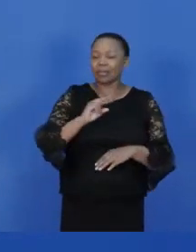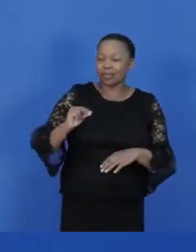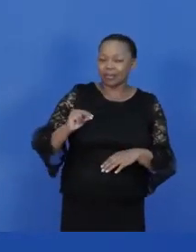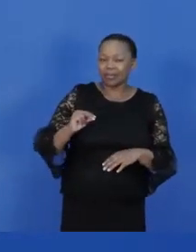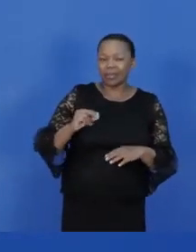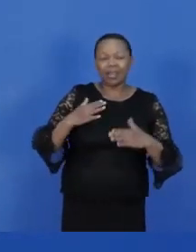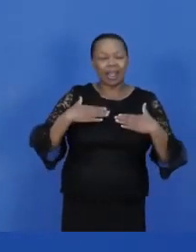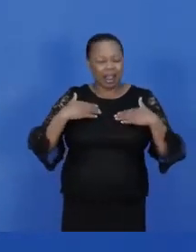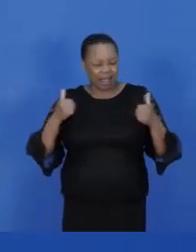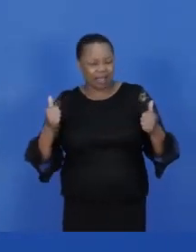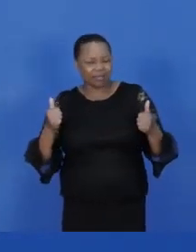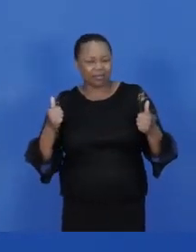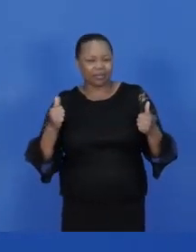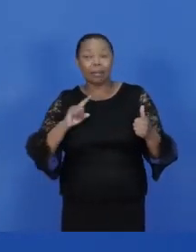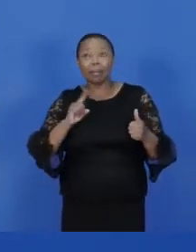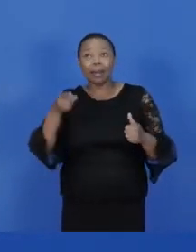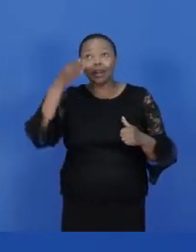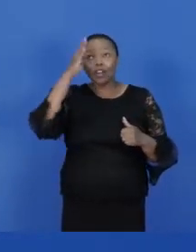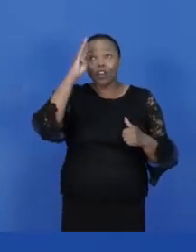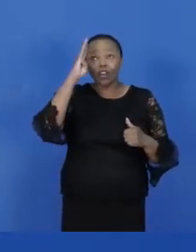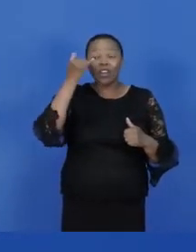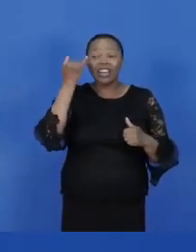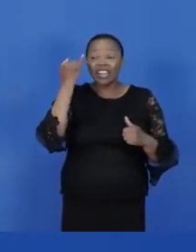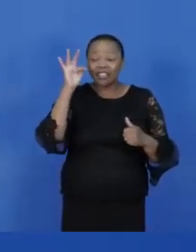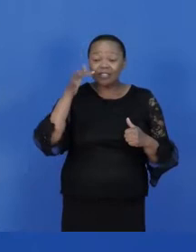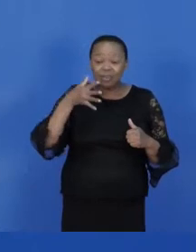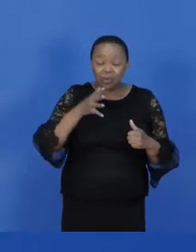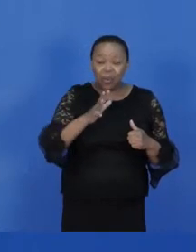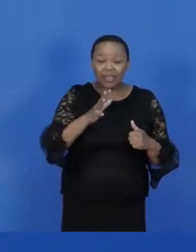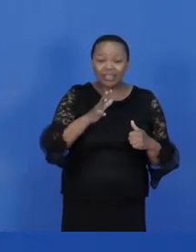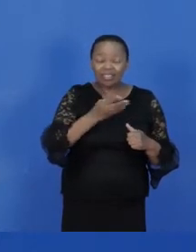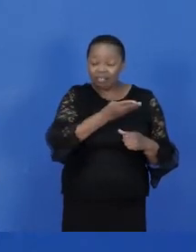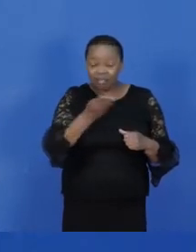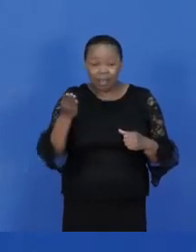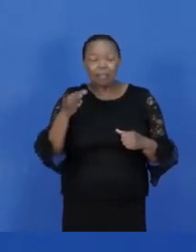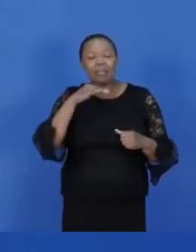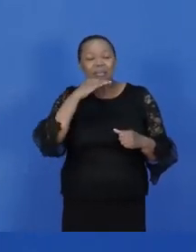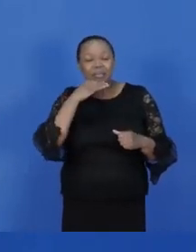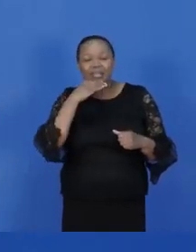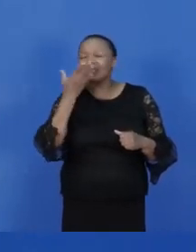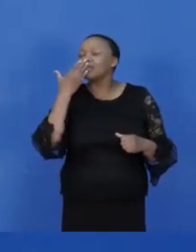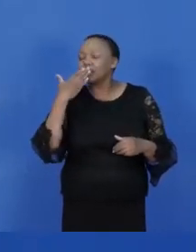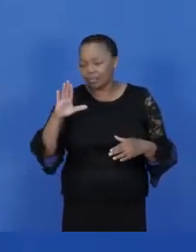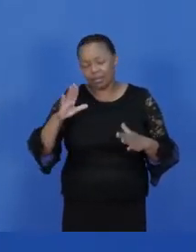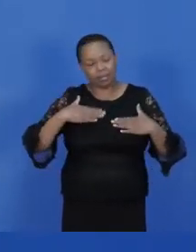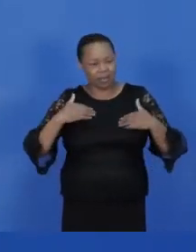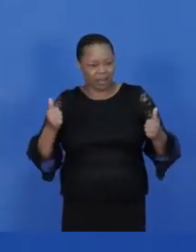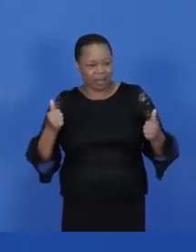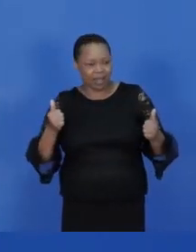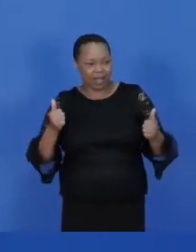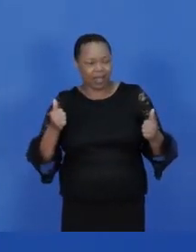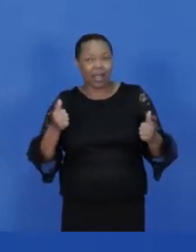and they've lived their lives. But as long as God still wants them here, it means their assignment is not over yet. It means there are certain things,